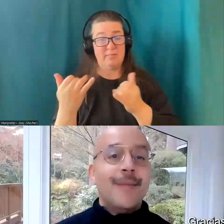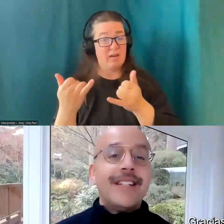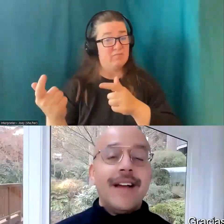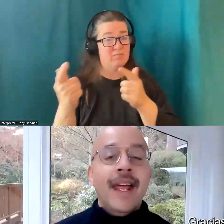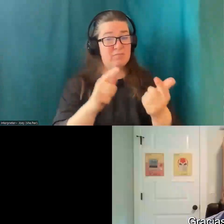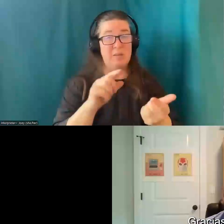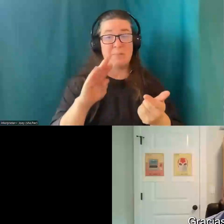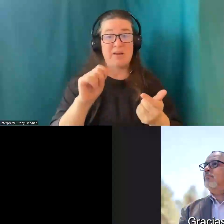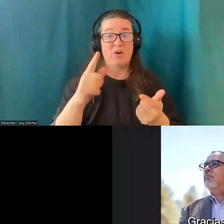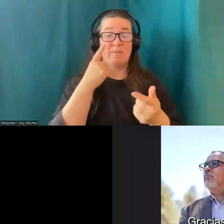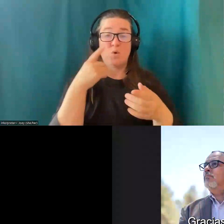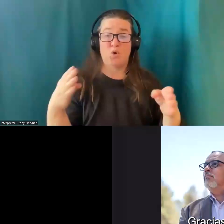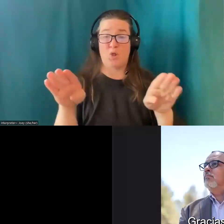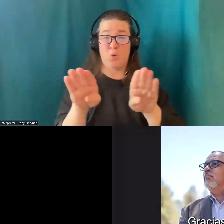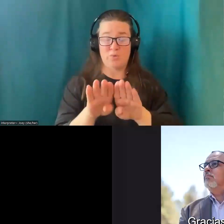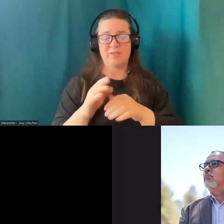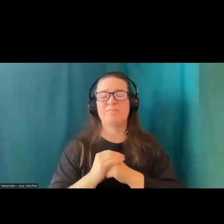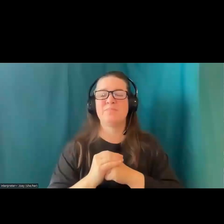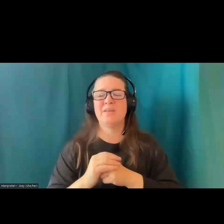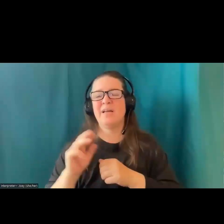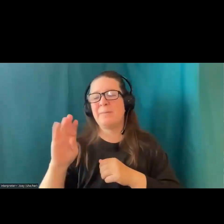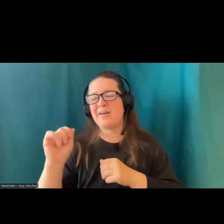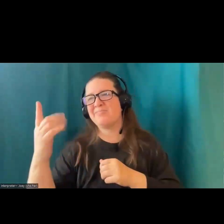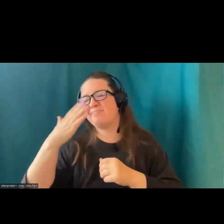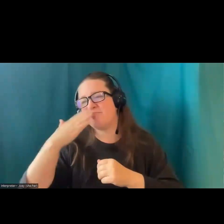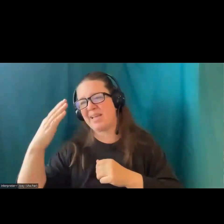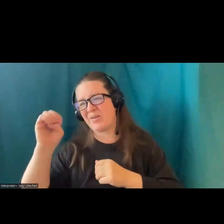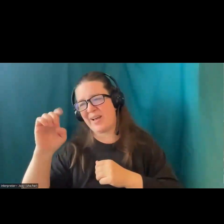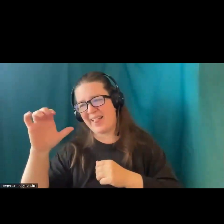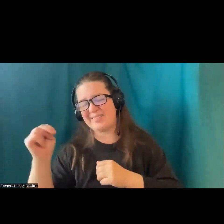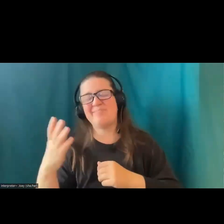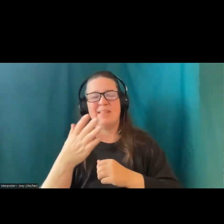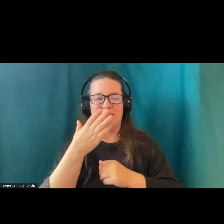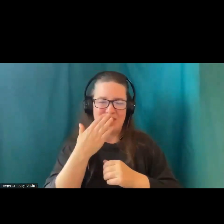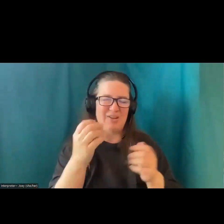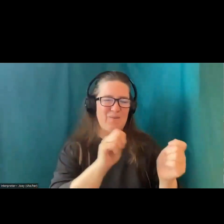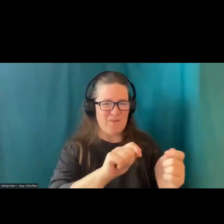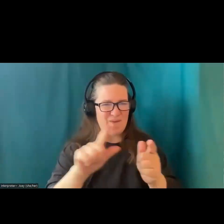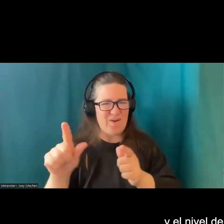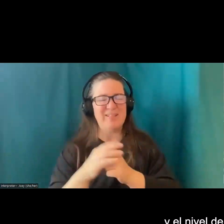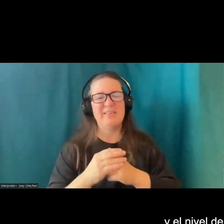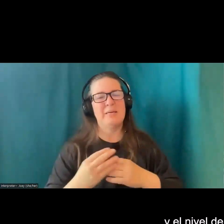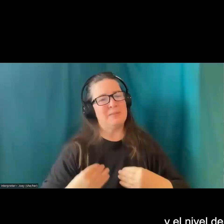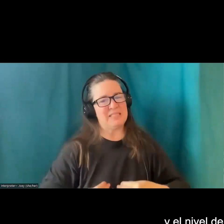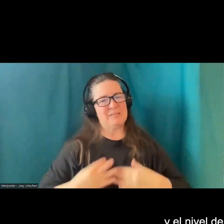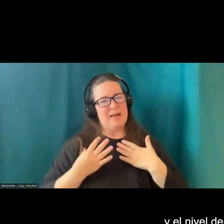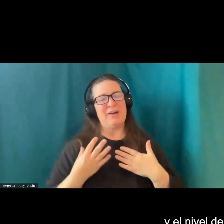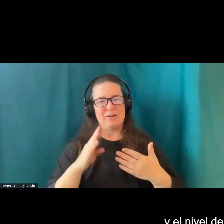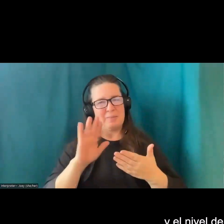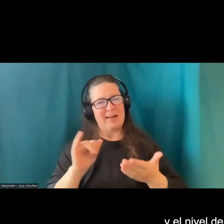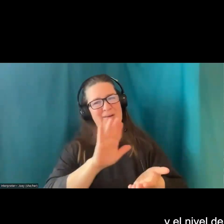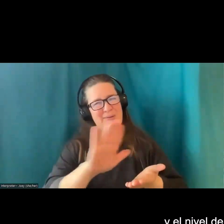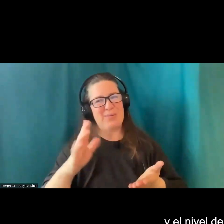you so much, Ellen. And thank you, everybody. It is inspiring to hear these questions and the level